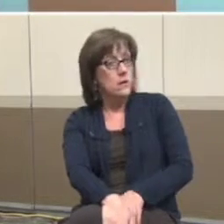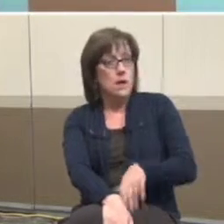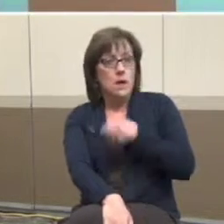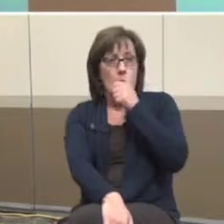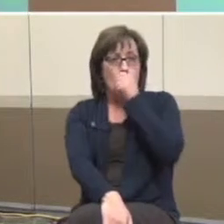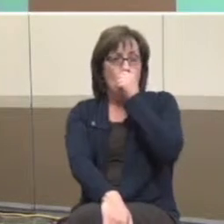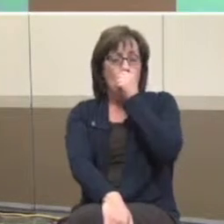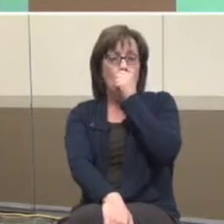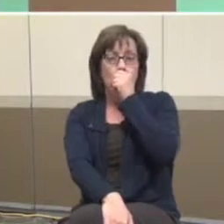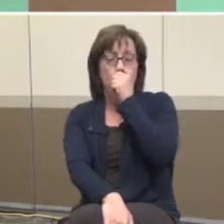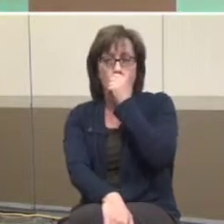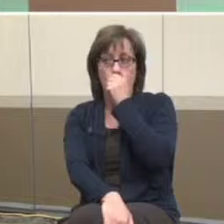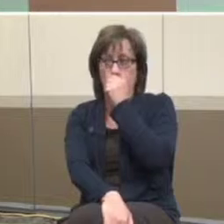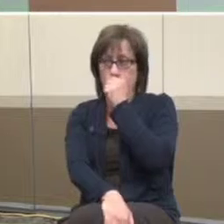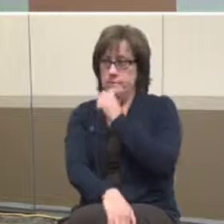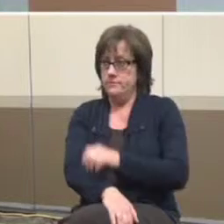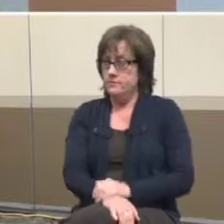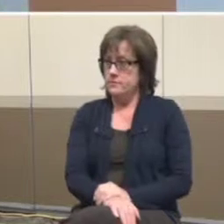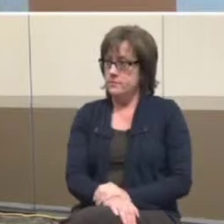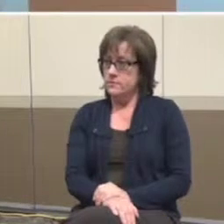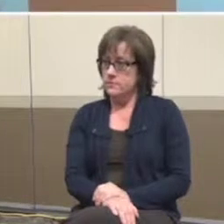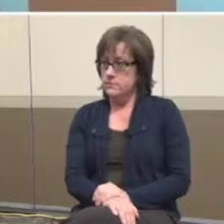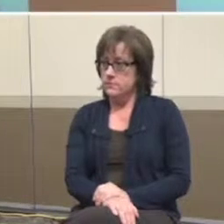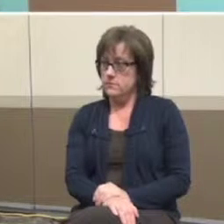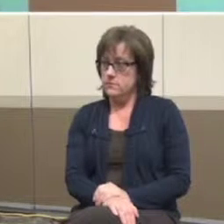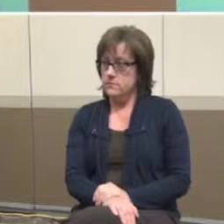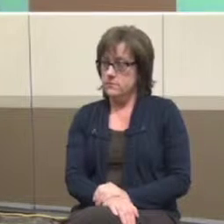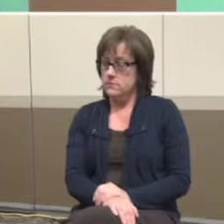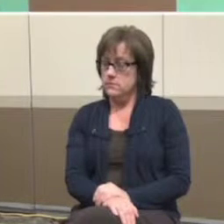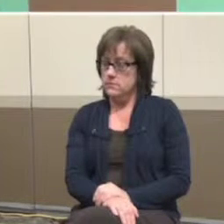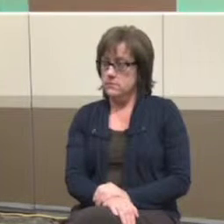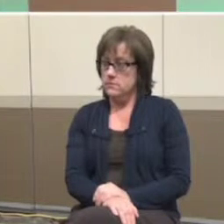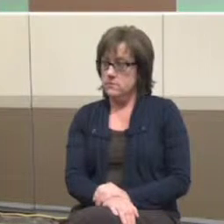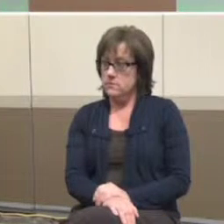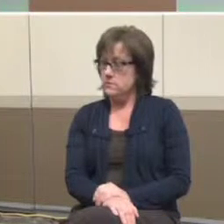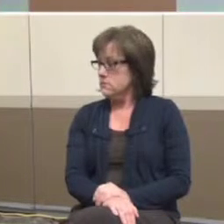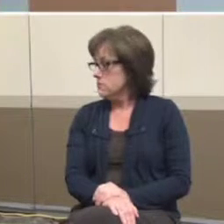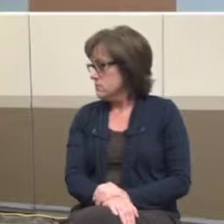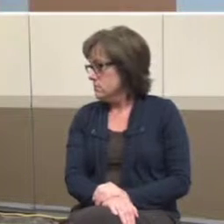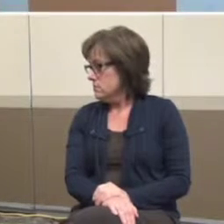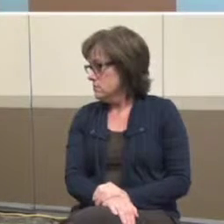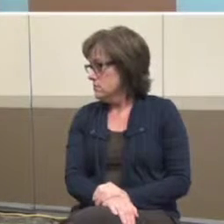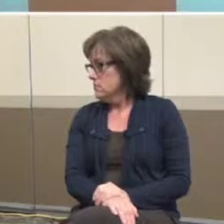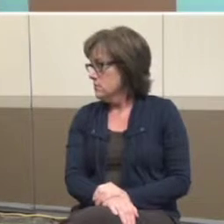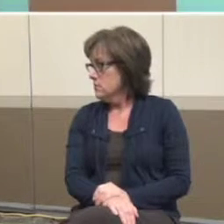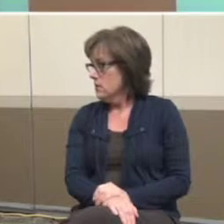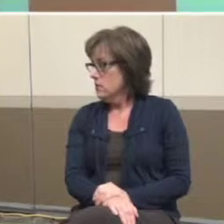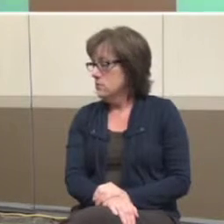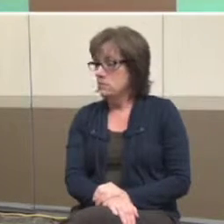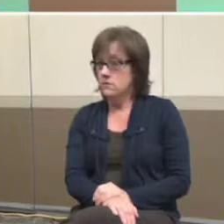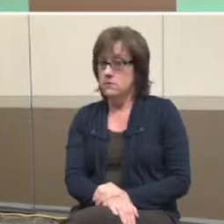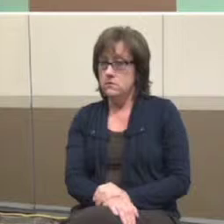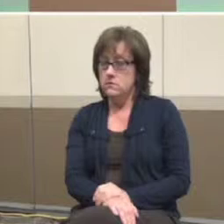It's supposed to be blue. It's blue on the screen. Sorry. Orange, gray, and black. Okay, so this one's supposed to be blue.